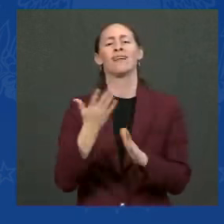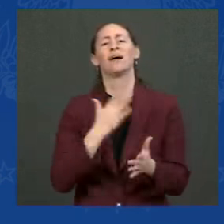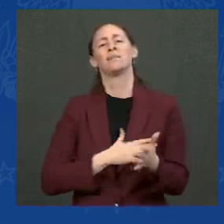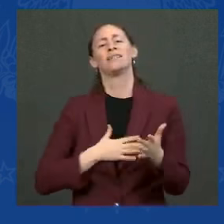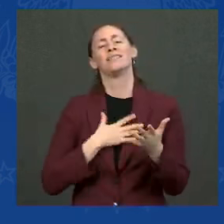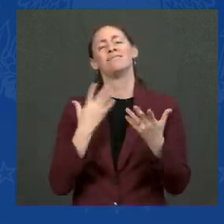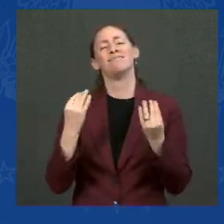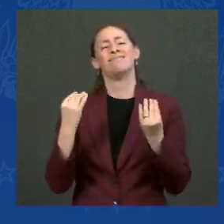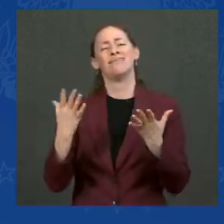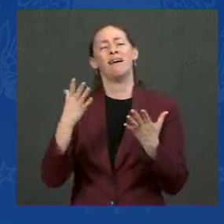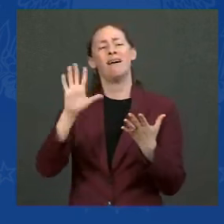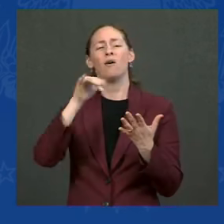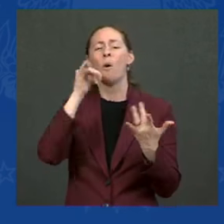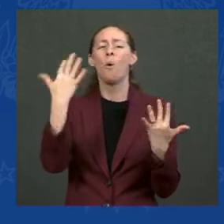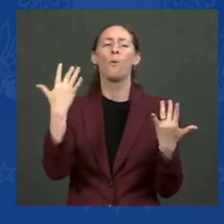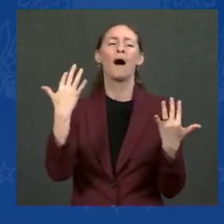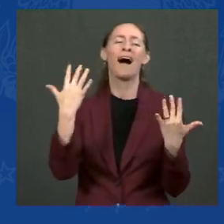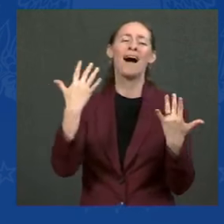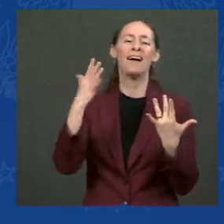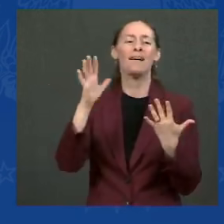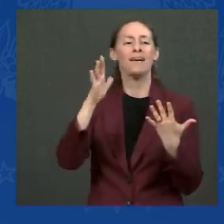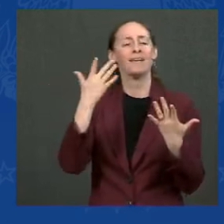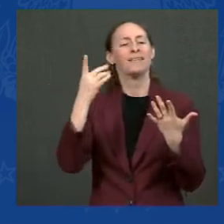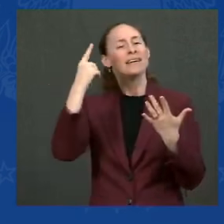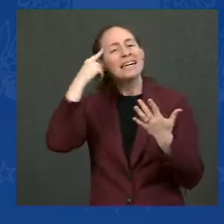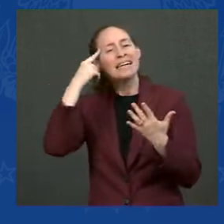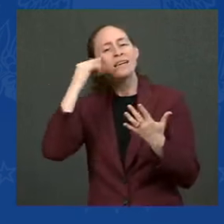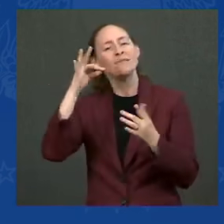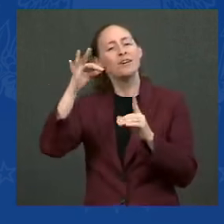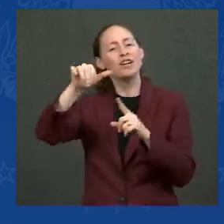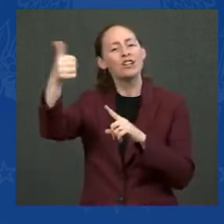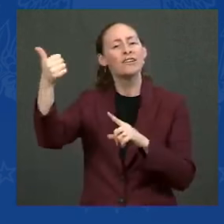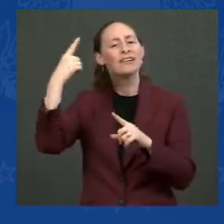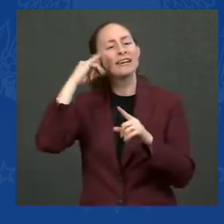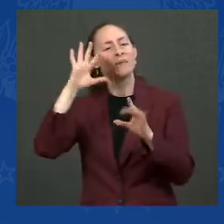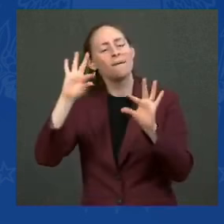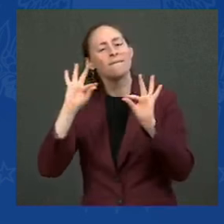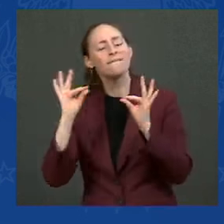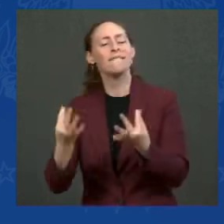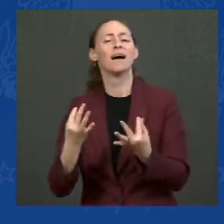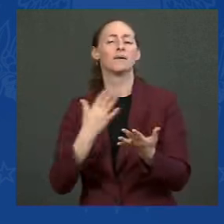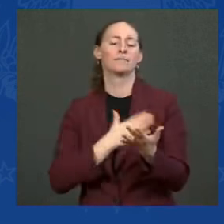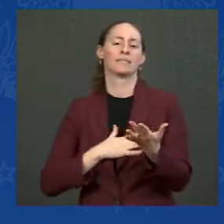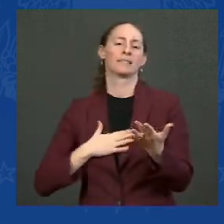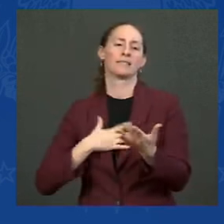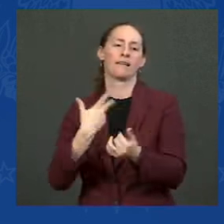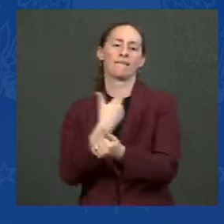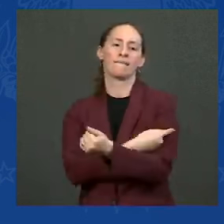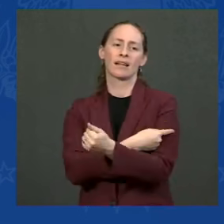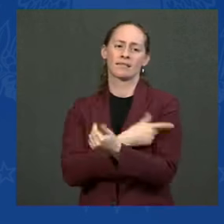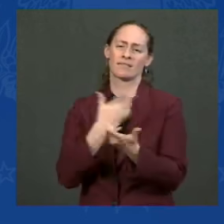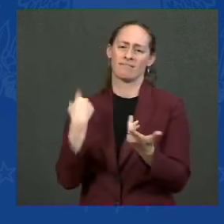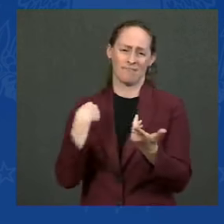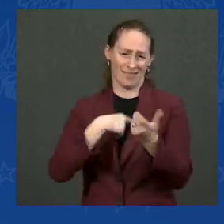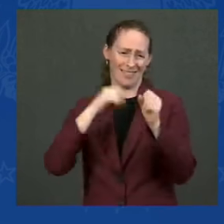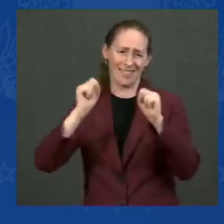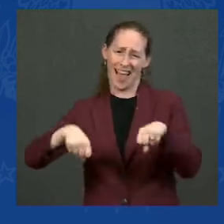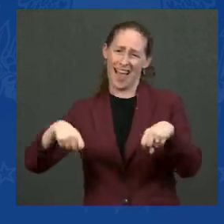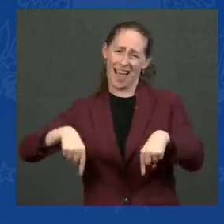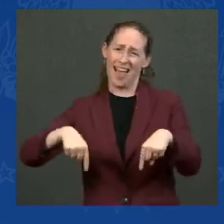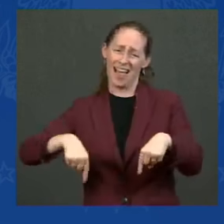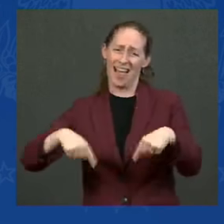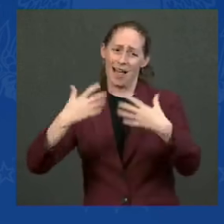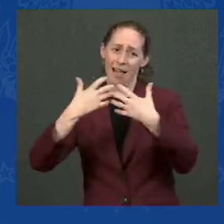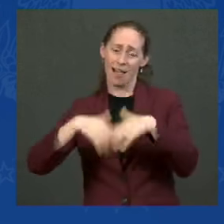own sake, for the sake of your families, get vaccinated. We can do this. We can do this if we do it